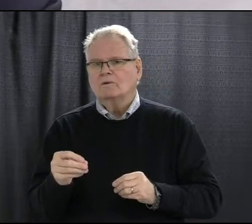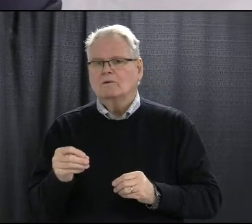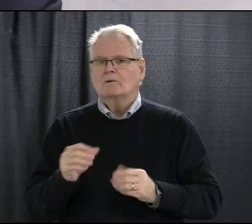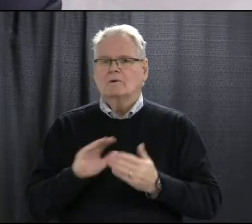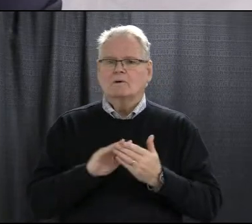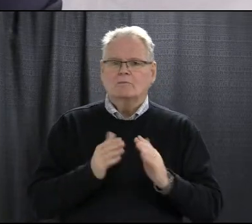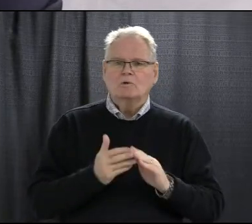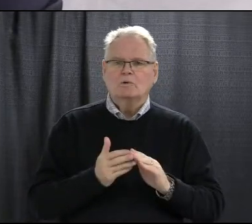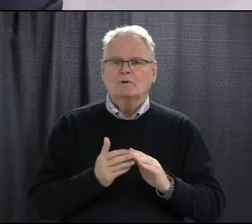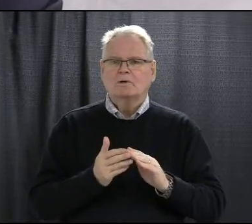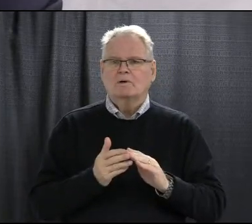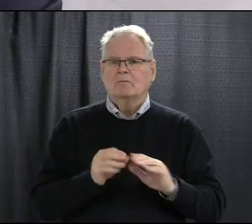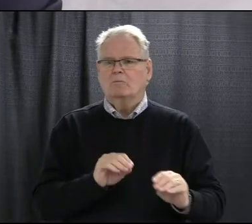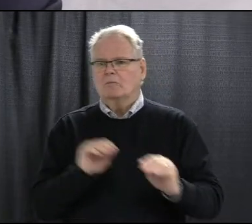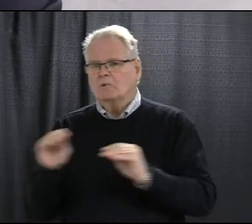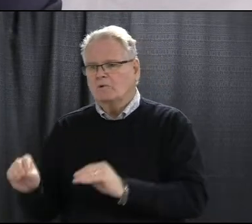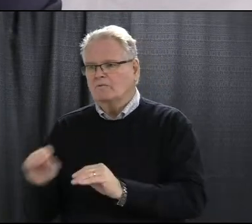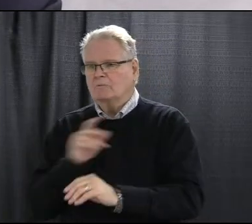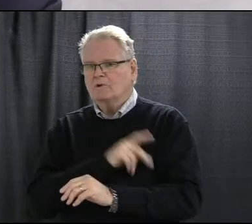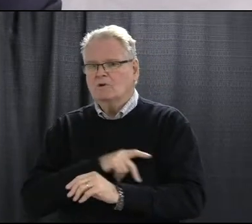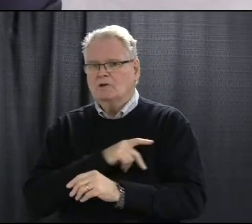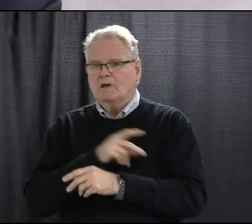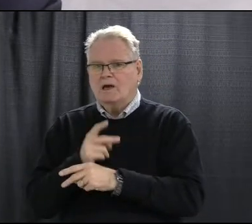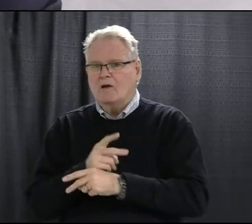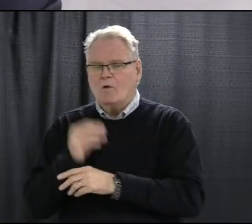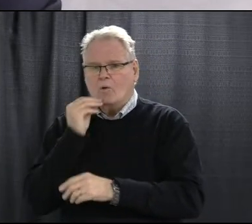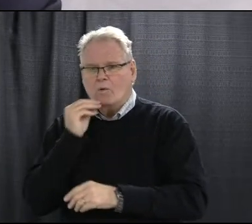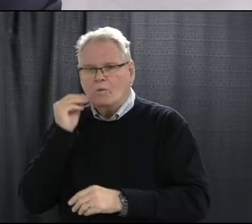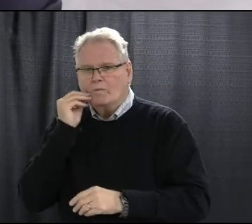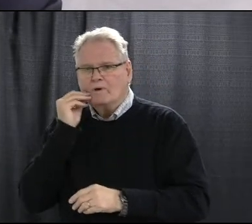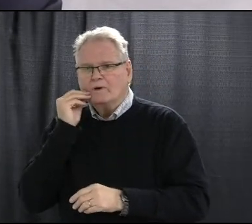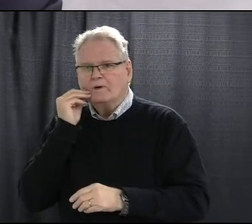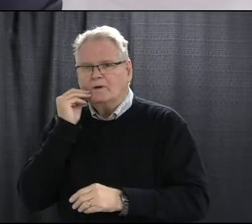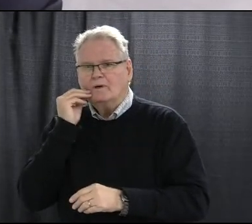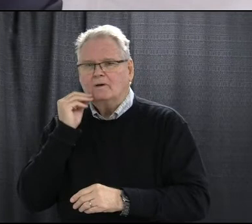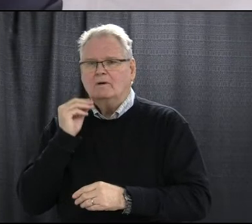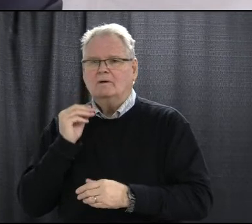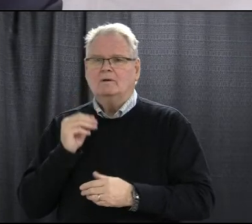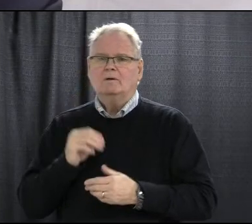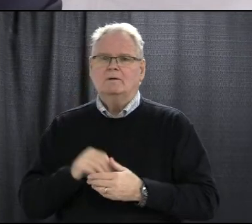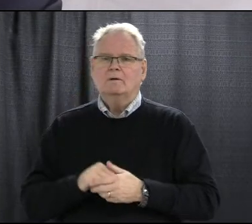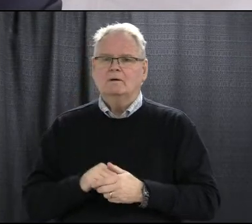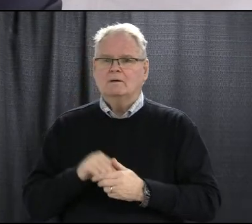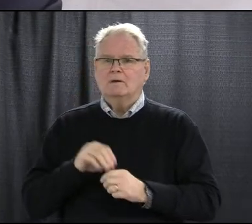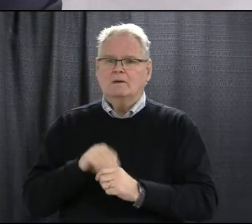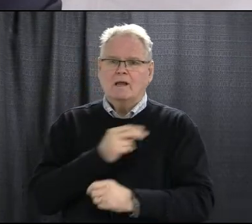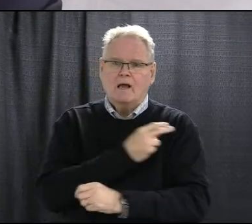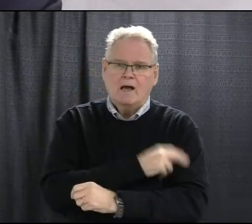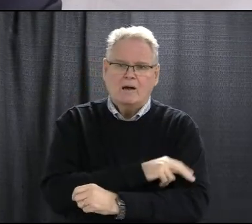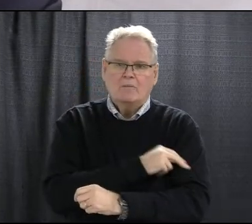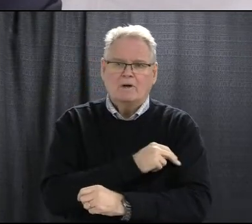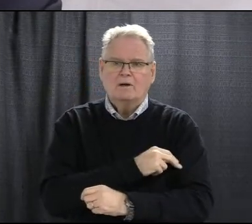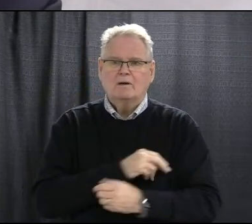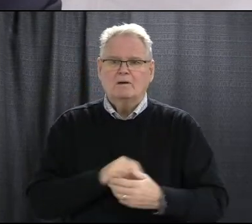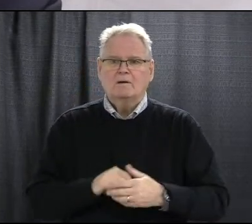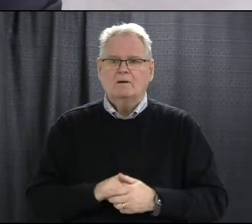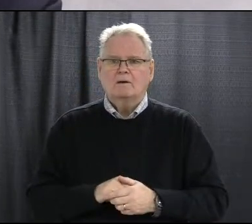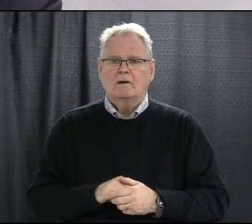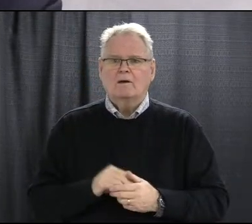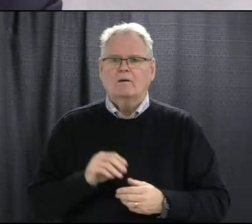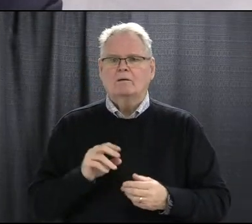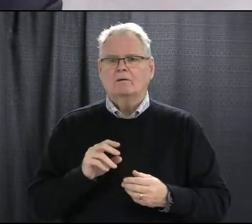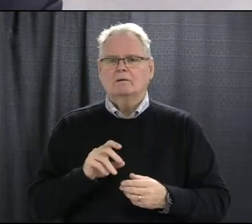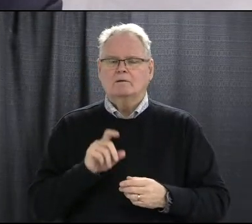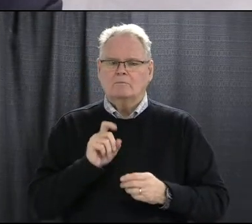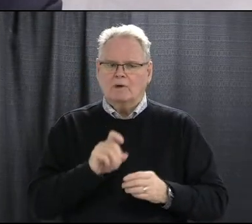care facilities and personal care homes, and an acute care sector that was sensitive to the needs of older